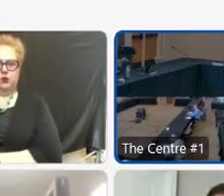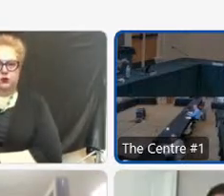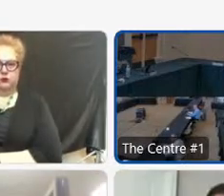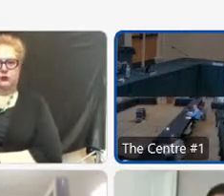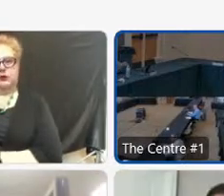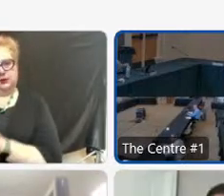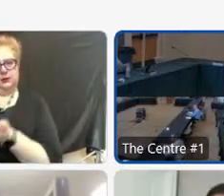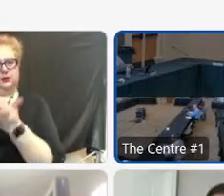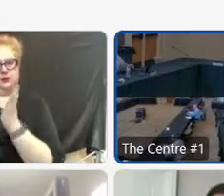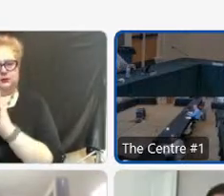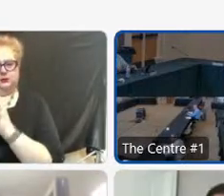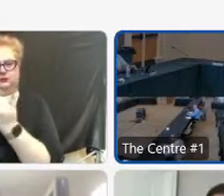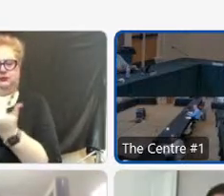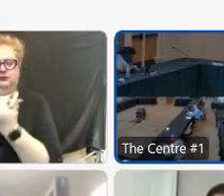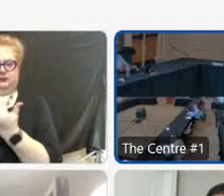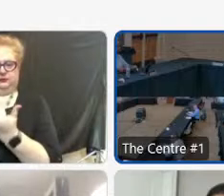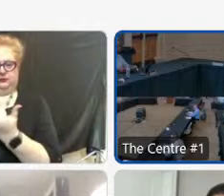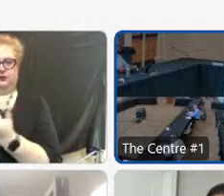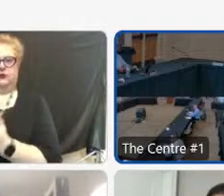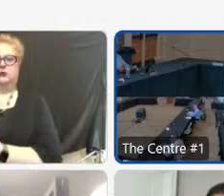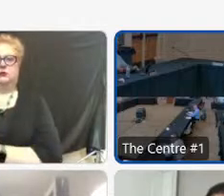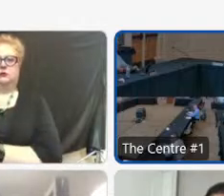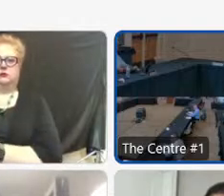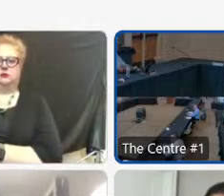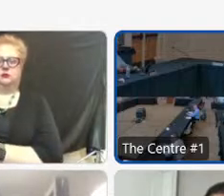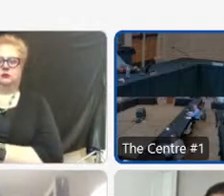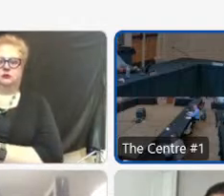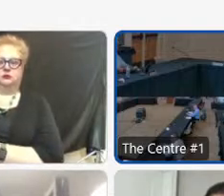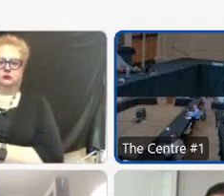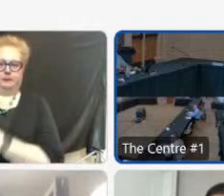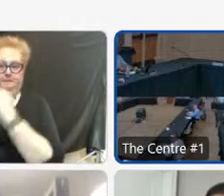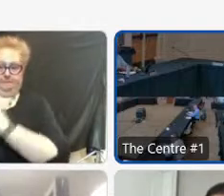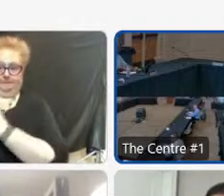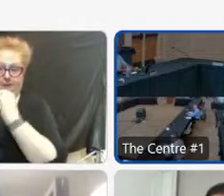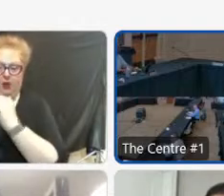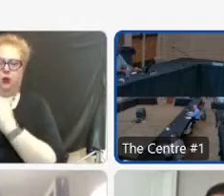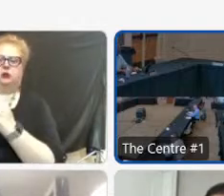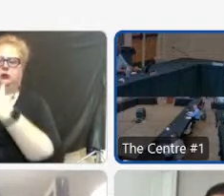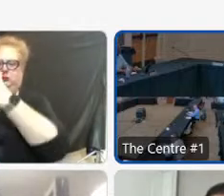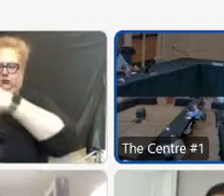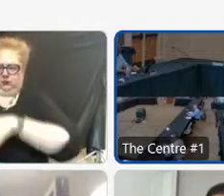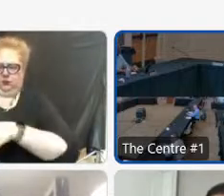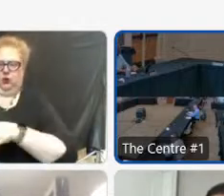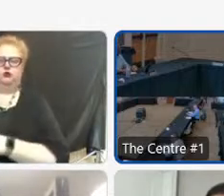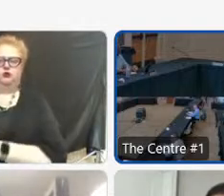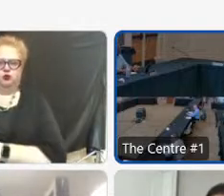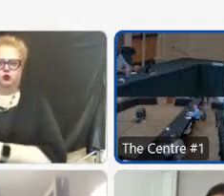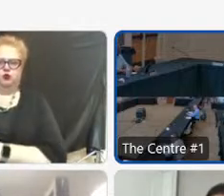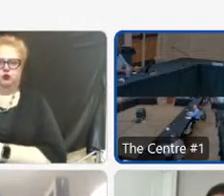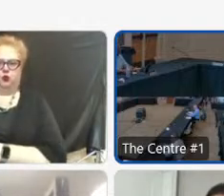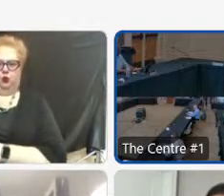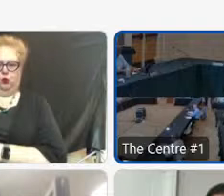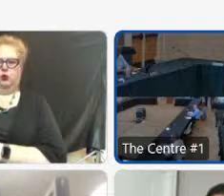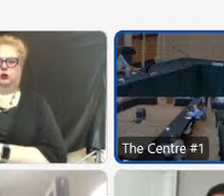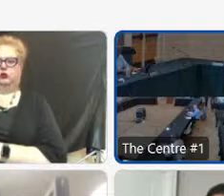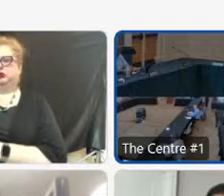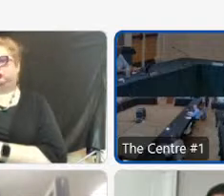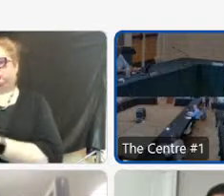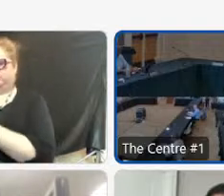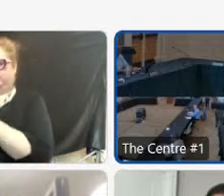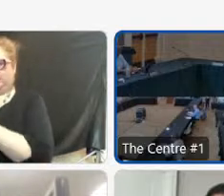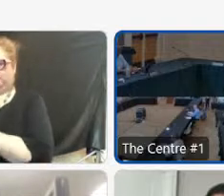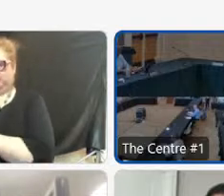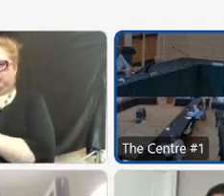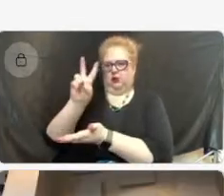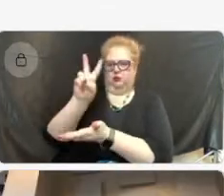the existing 1,246 square foot building to contain 2 units, approximately 623 square feet in area. Each